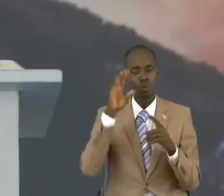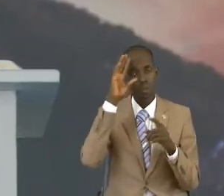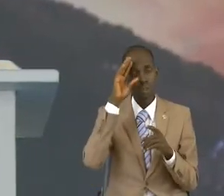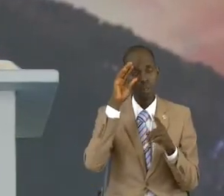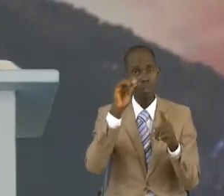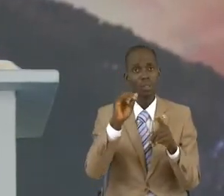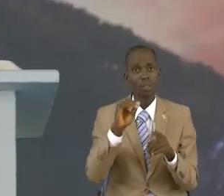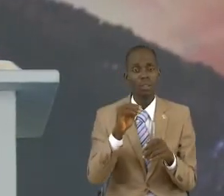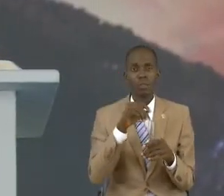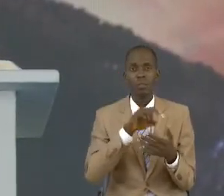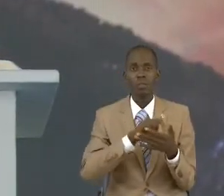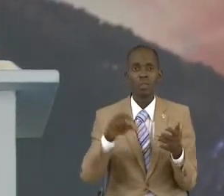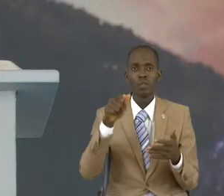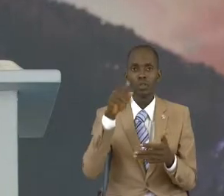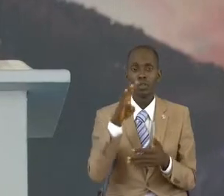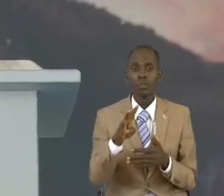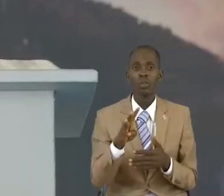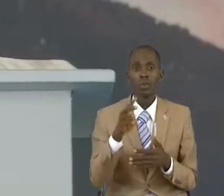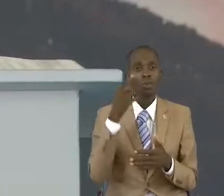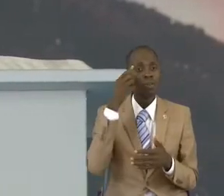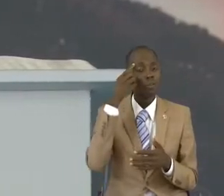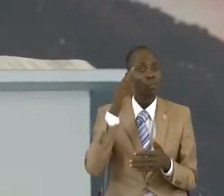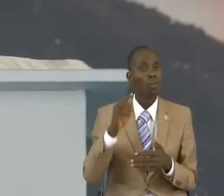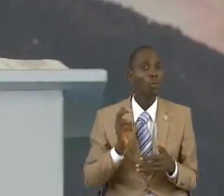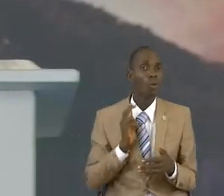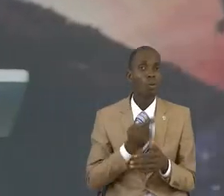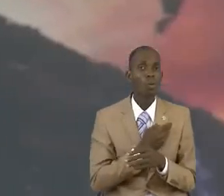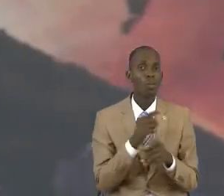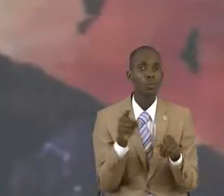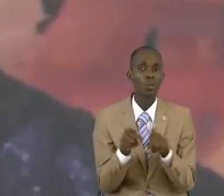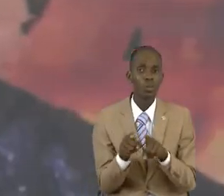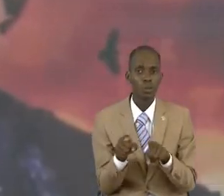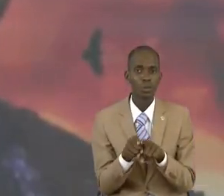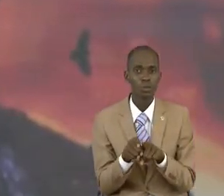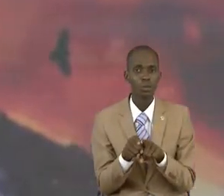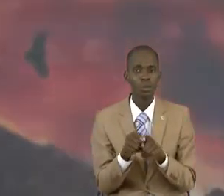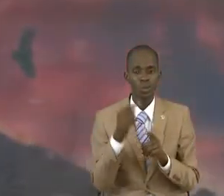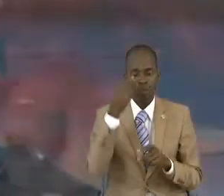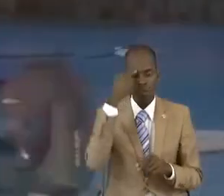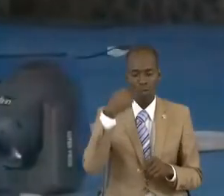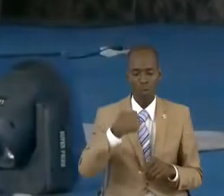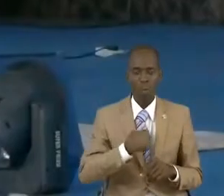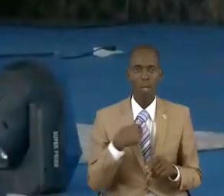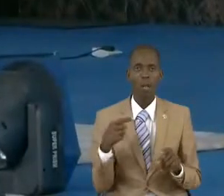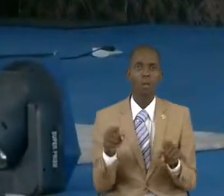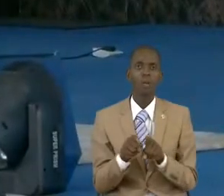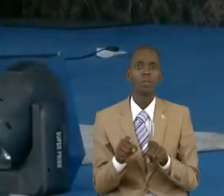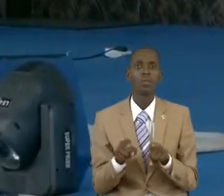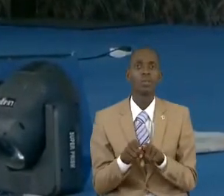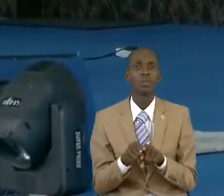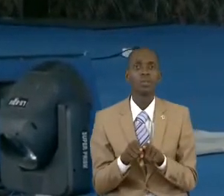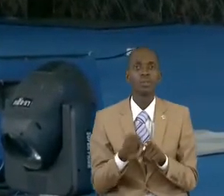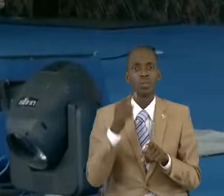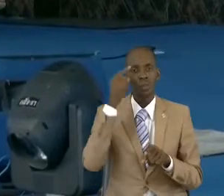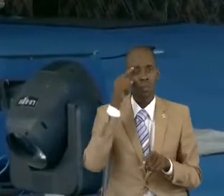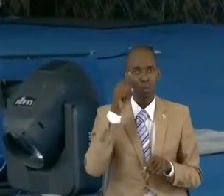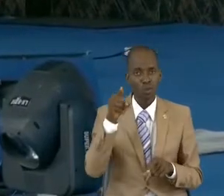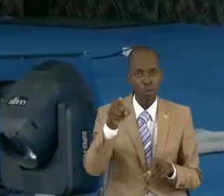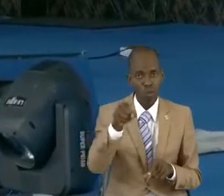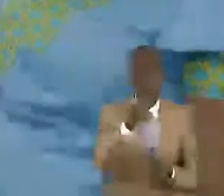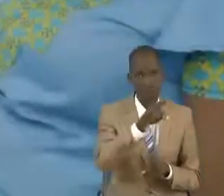but for us also, for me also, for you